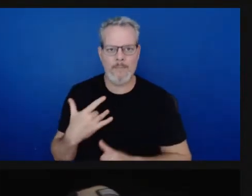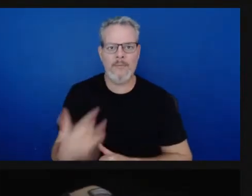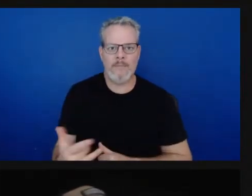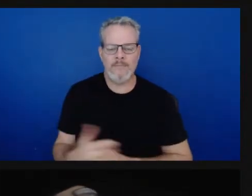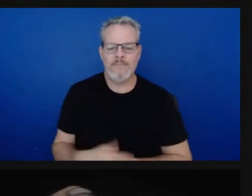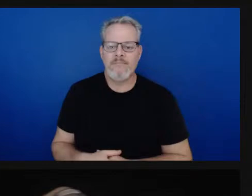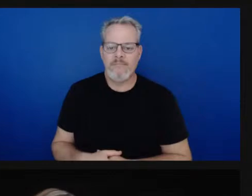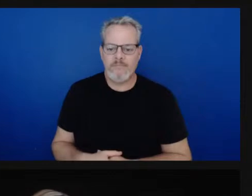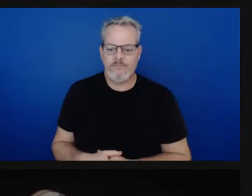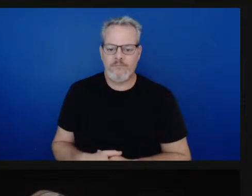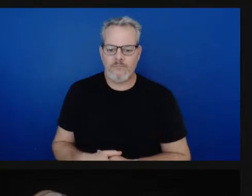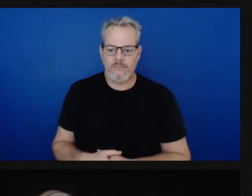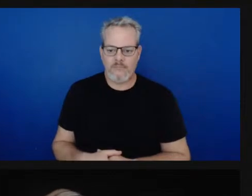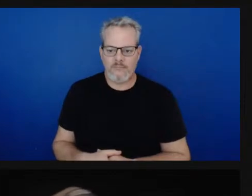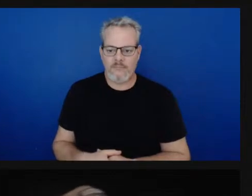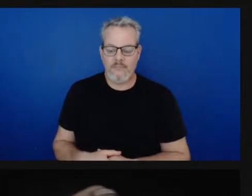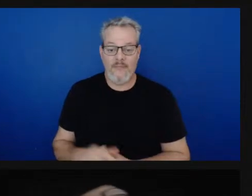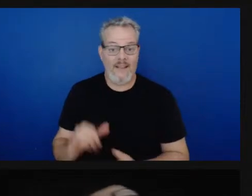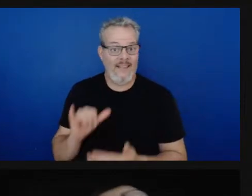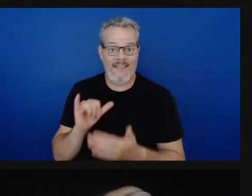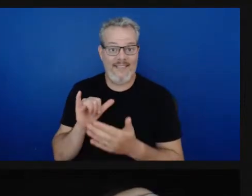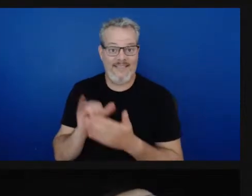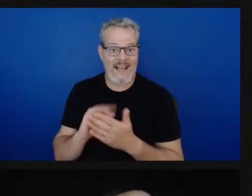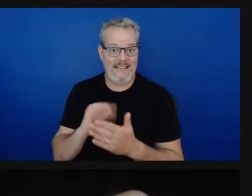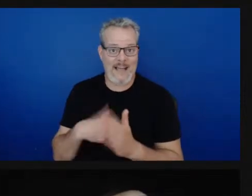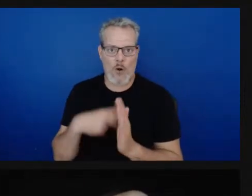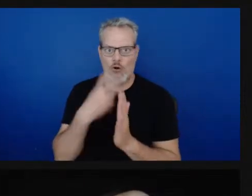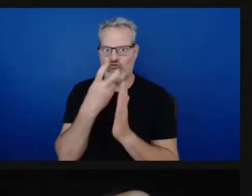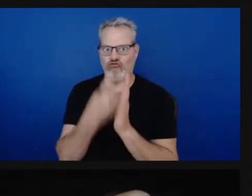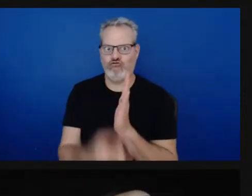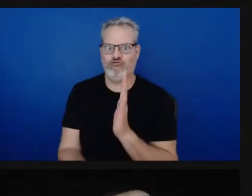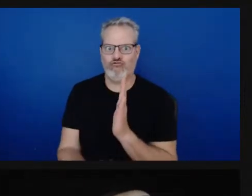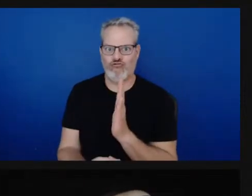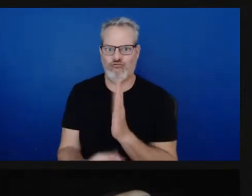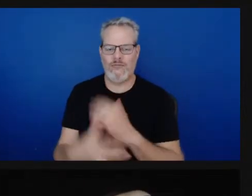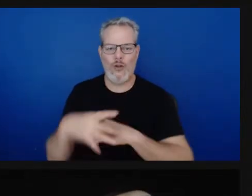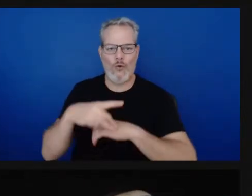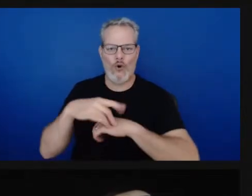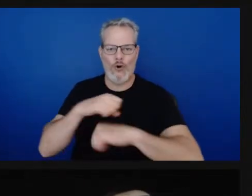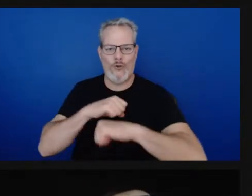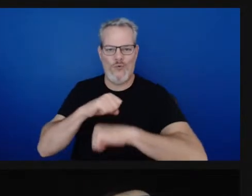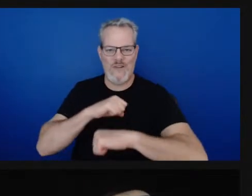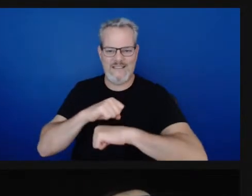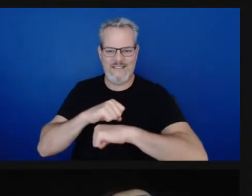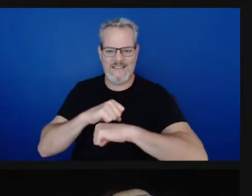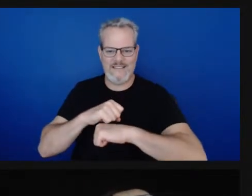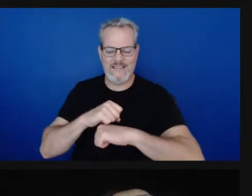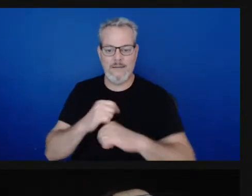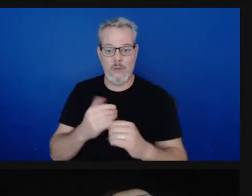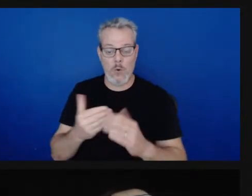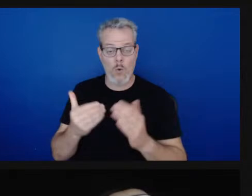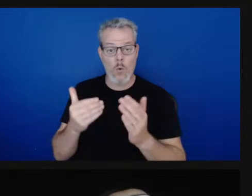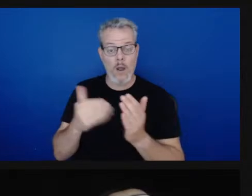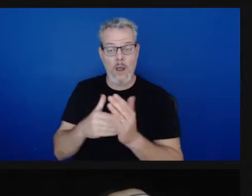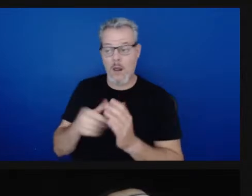And that's our dive into the earthquakes here. So we'll quickly recap Mauna Loa,